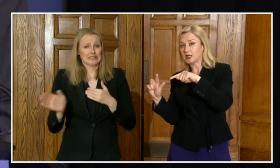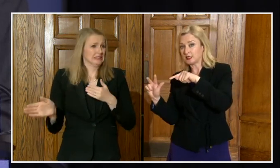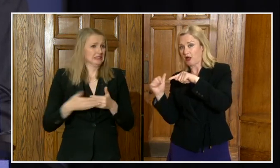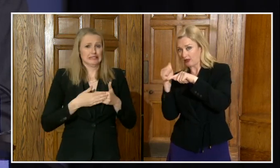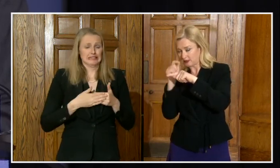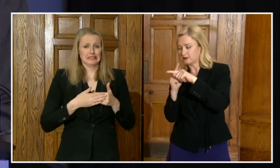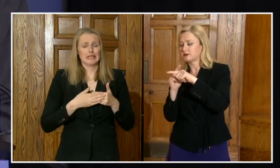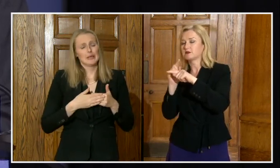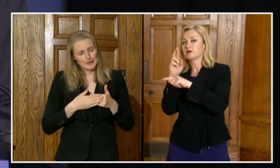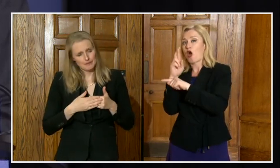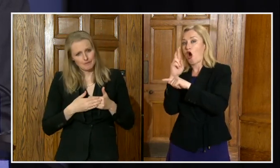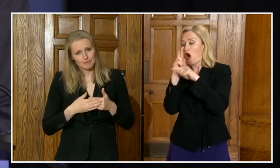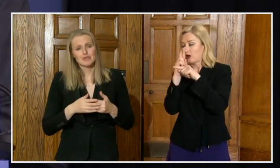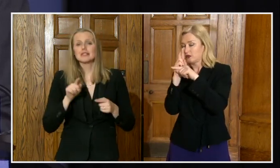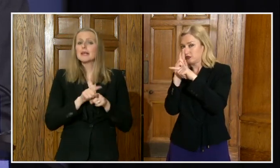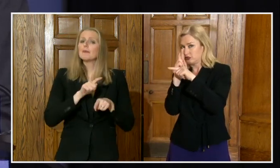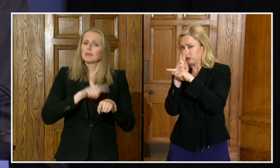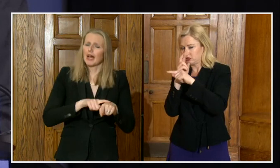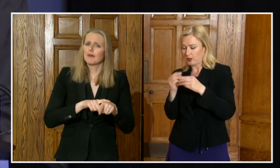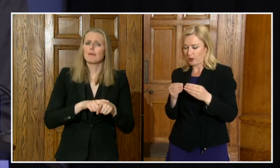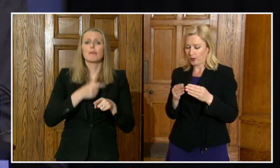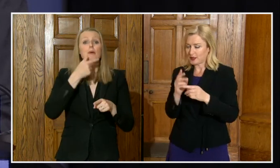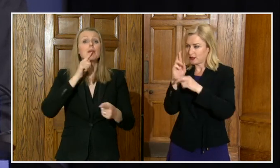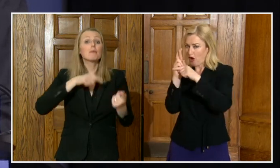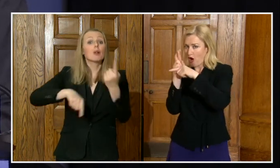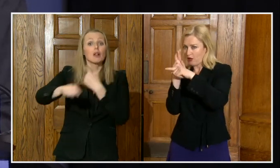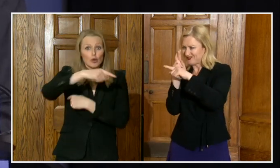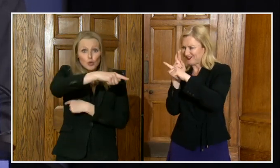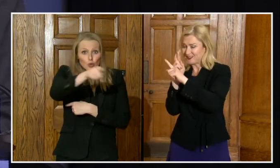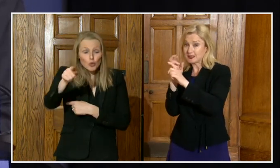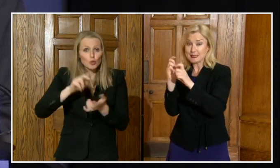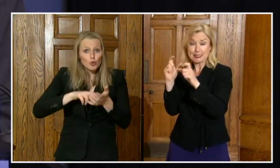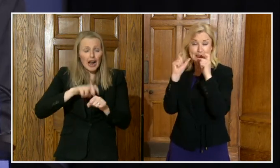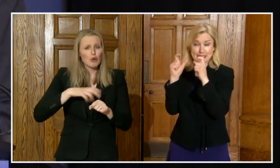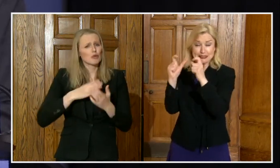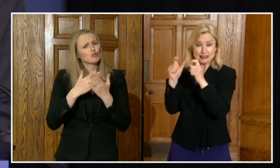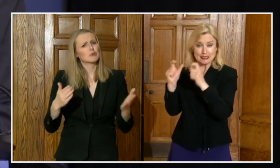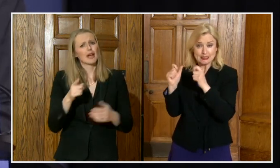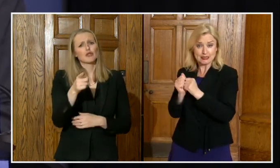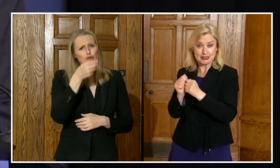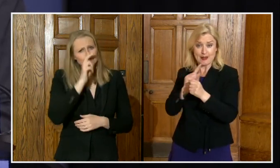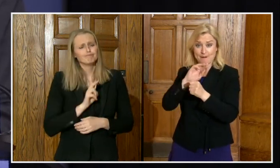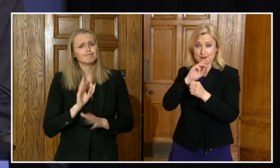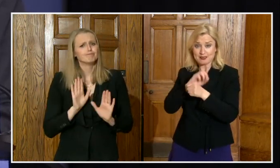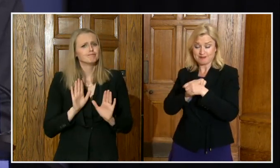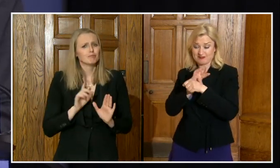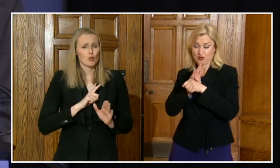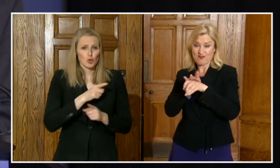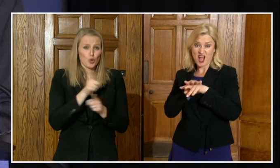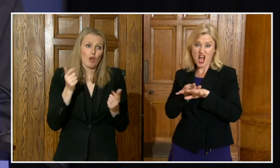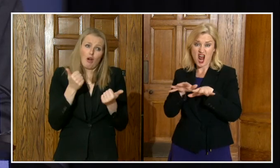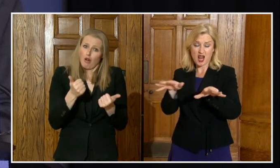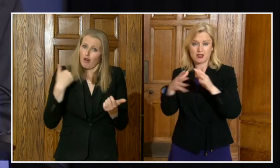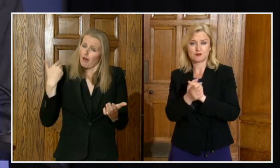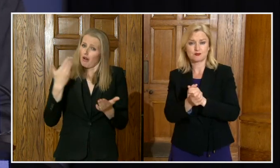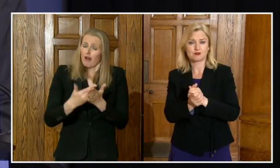that, we need to have a mature conversation with the public, treat them with the respect that they have demonstrated